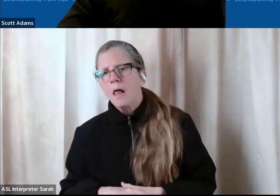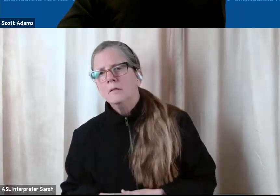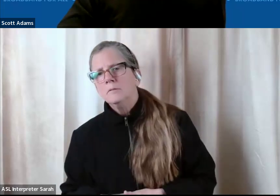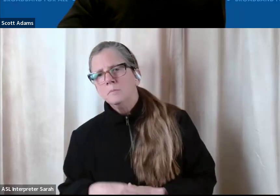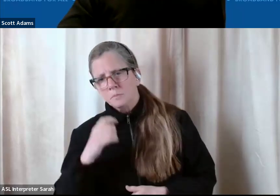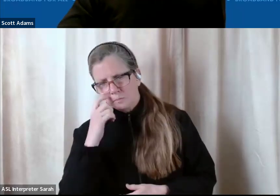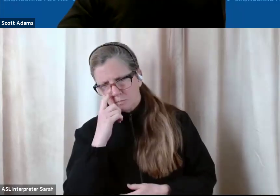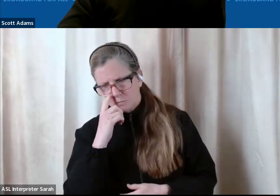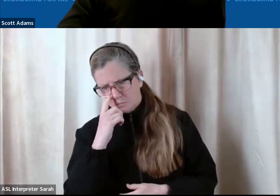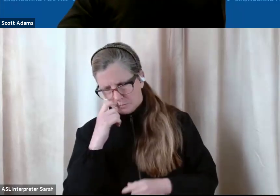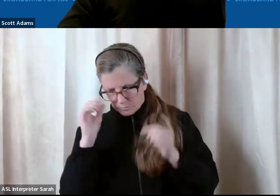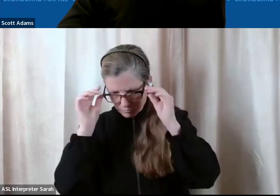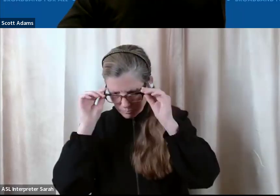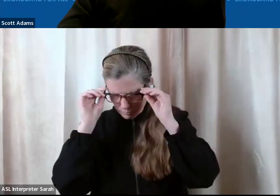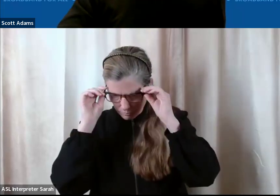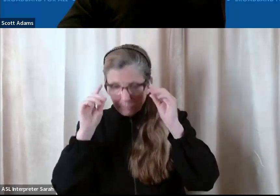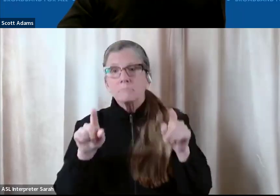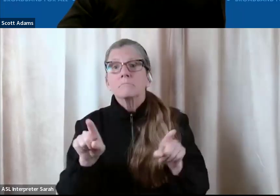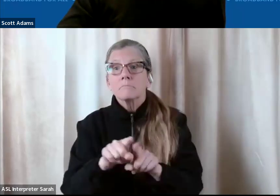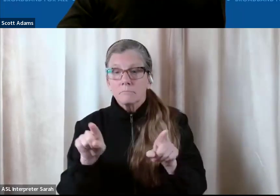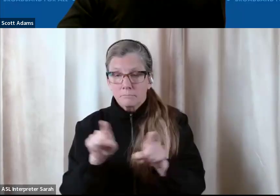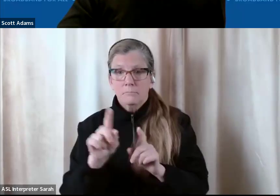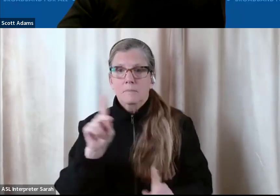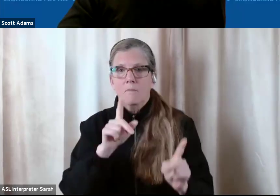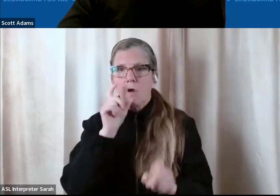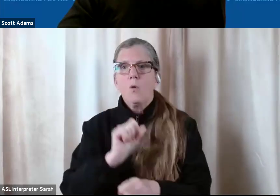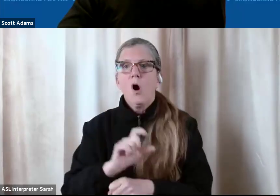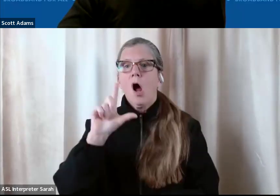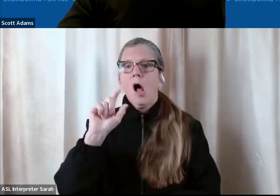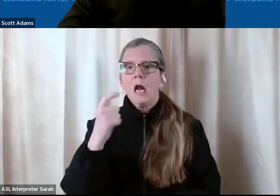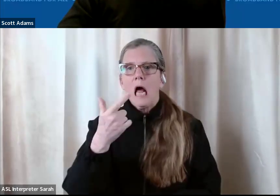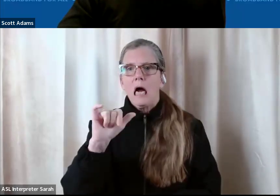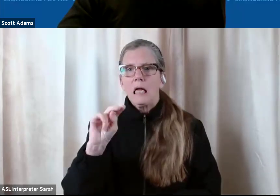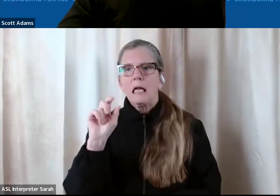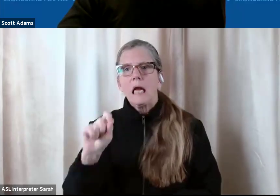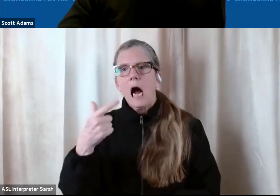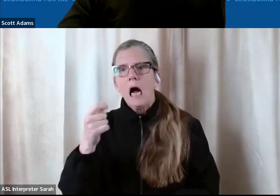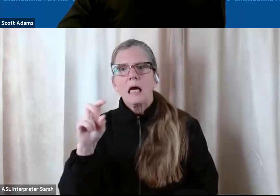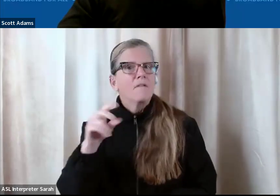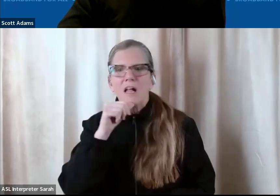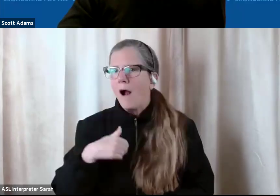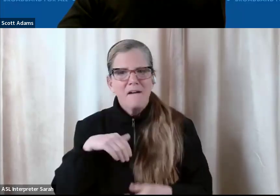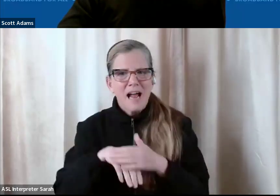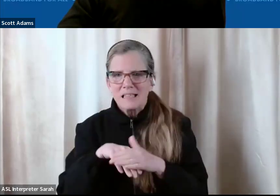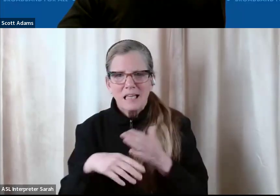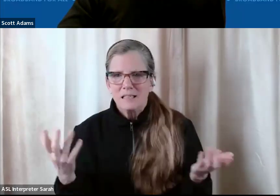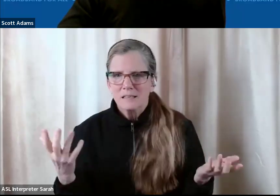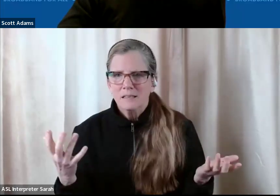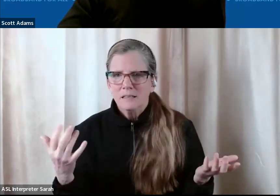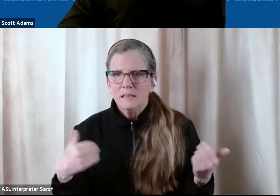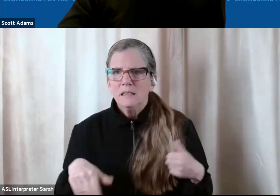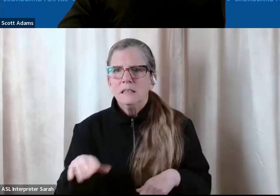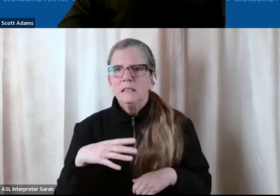an agreements perspective, even the folks at login.gov don't have access to, because the data